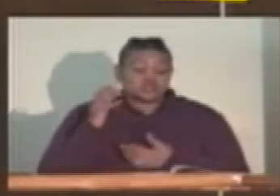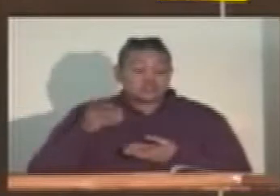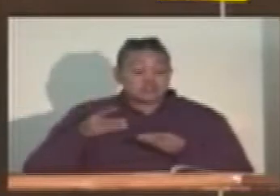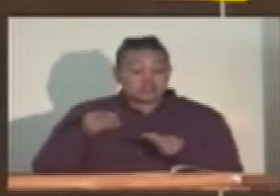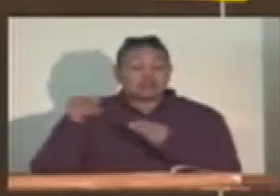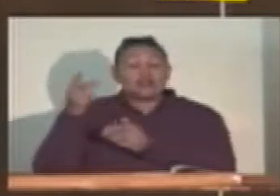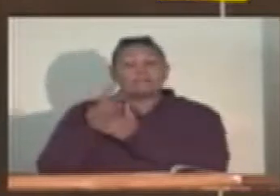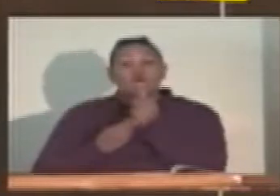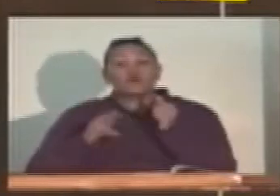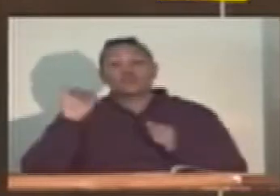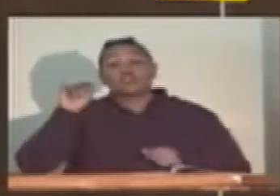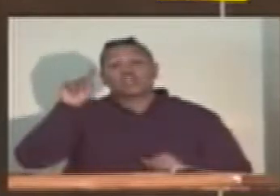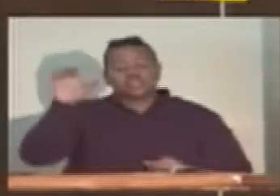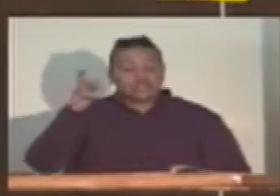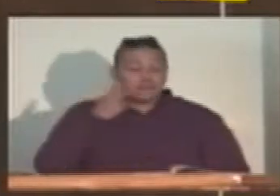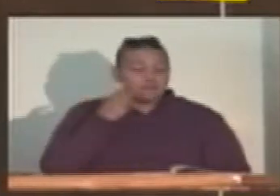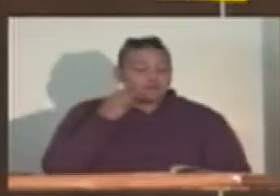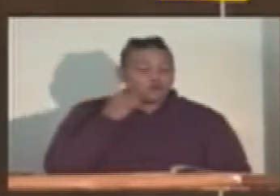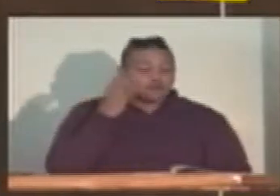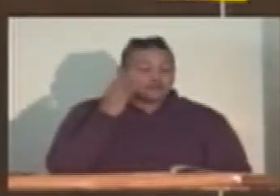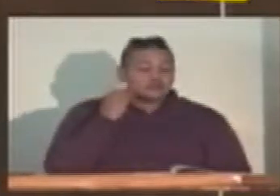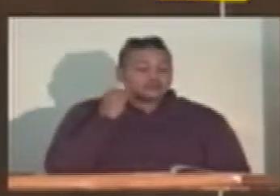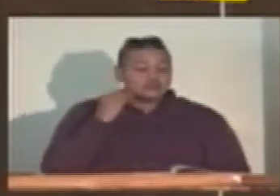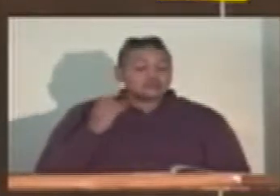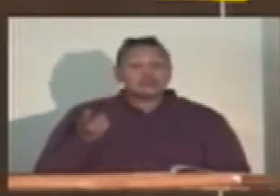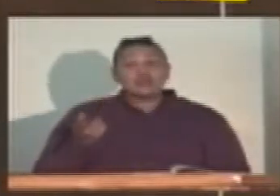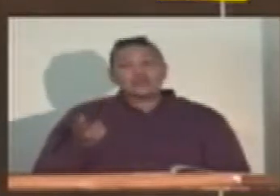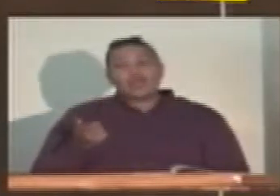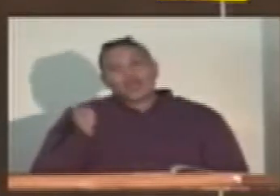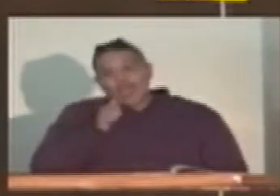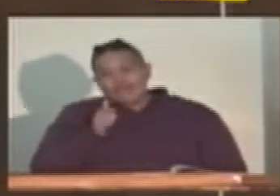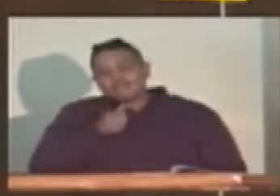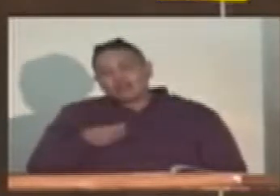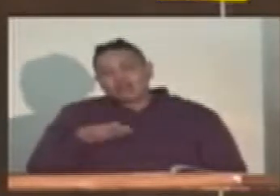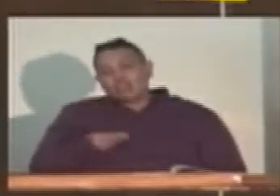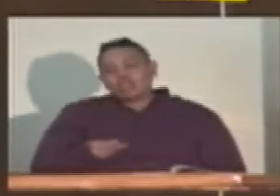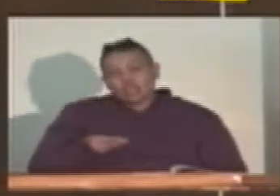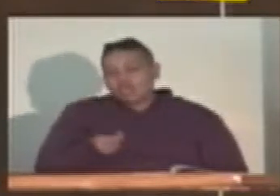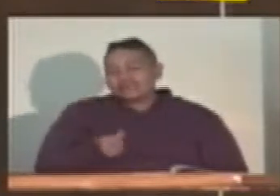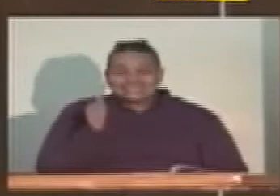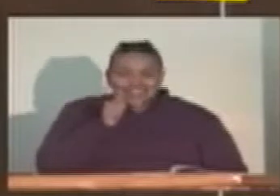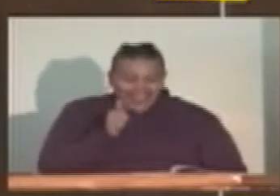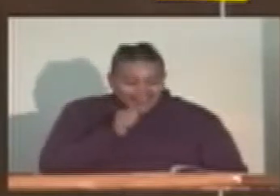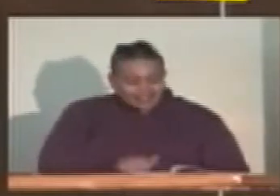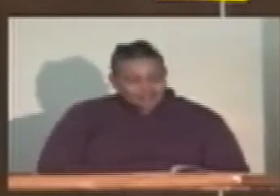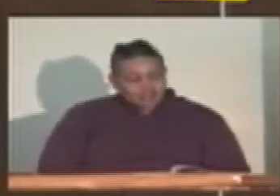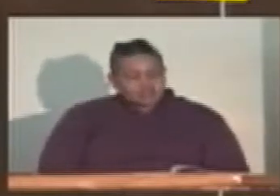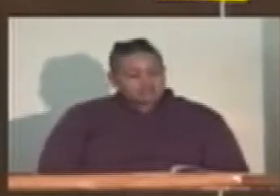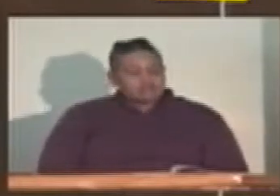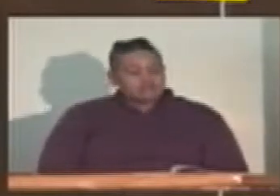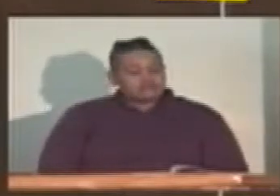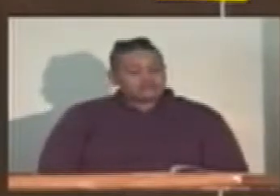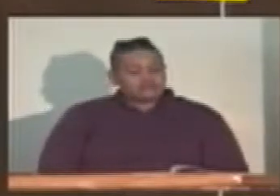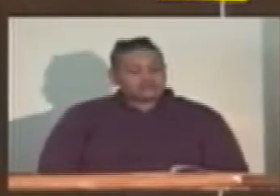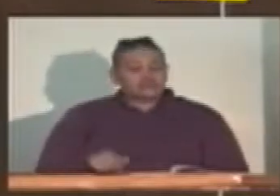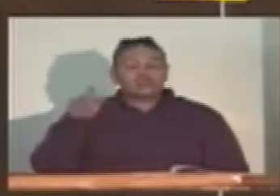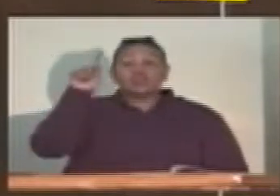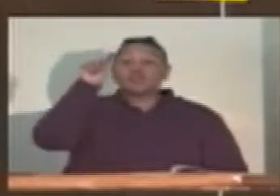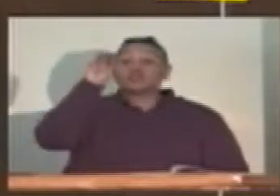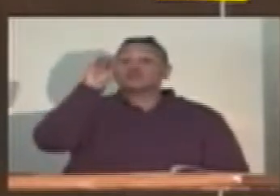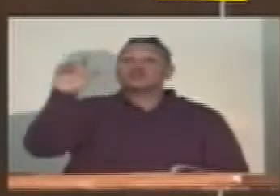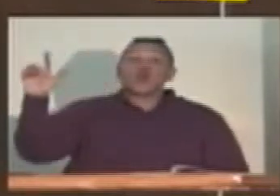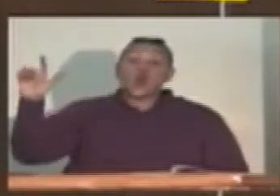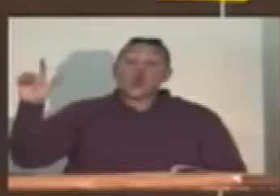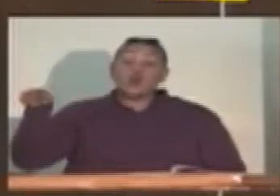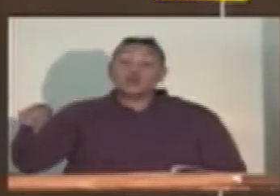JUTC and Portmore residents incur day after day, such as a toll